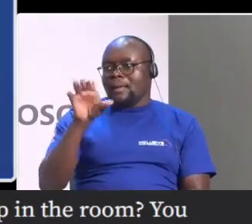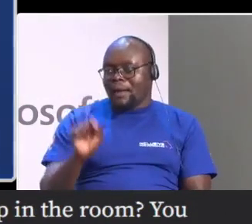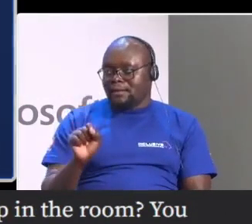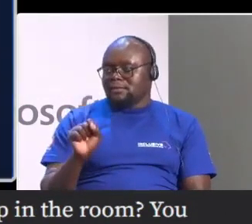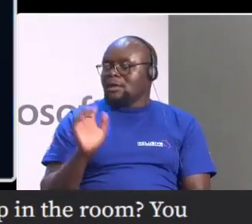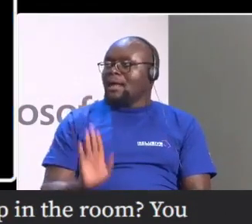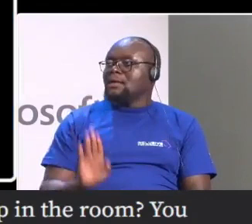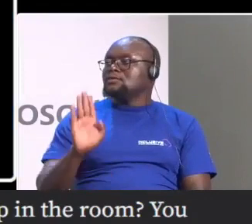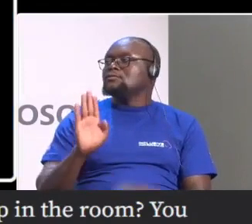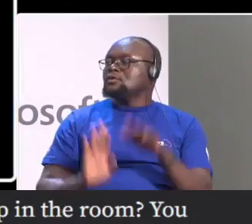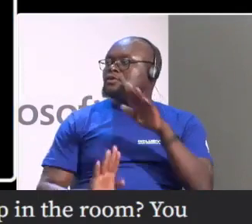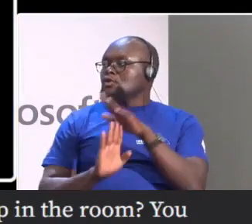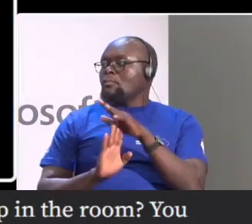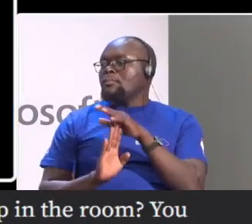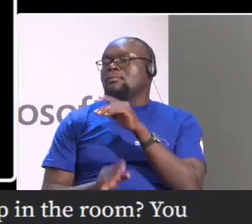screen.